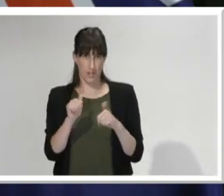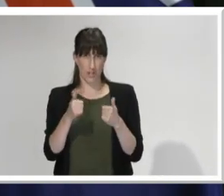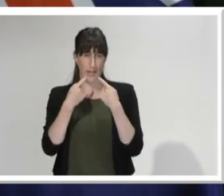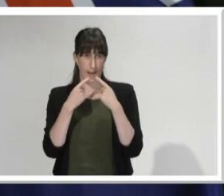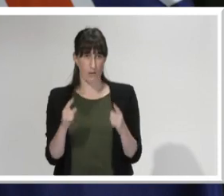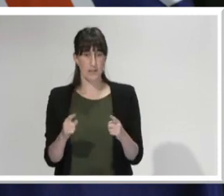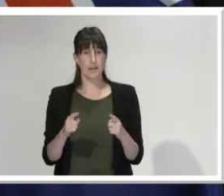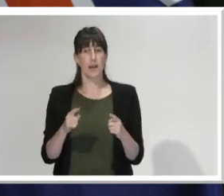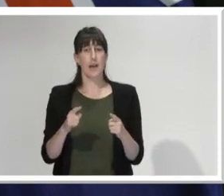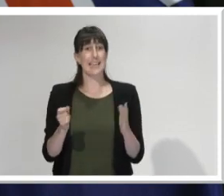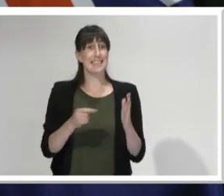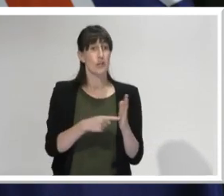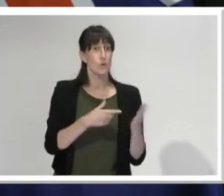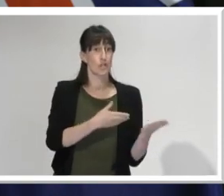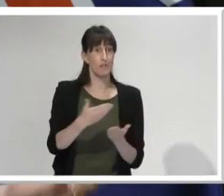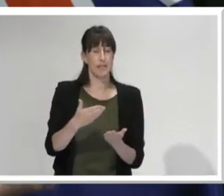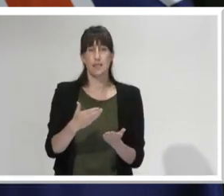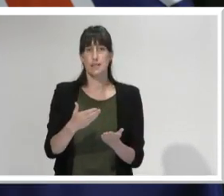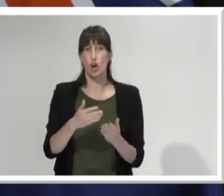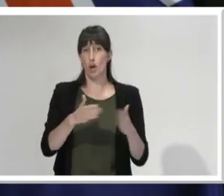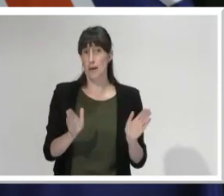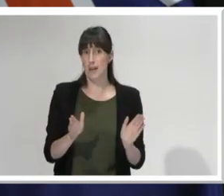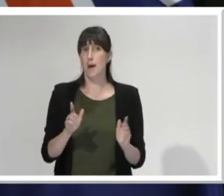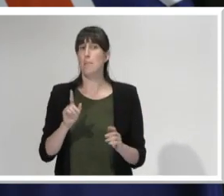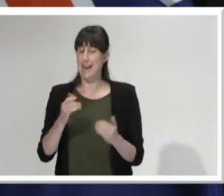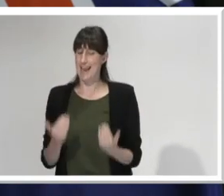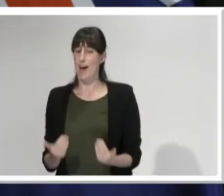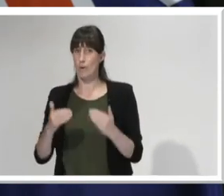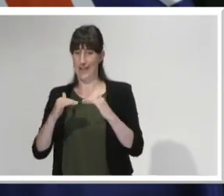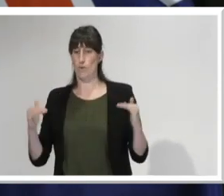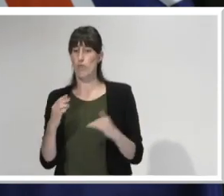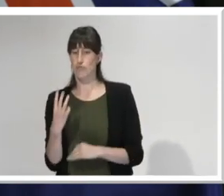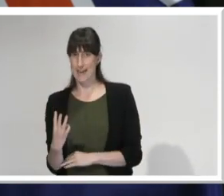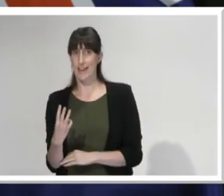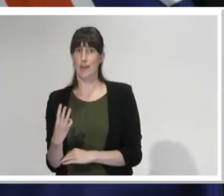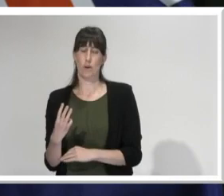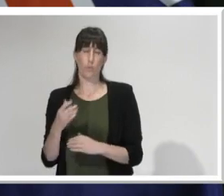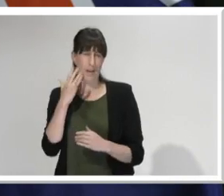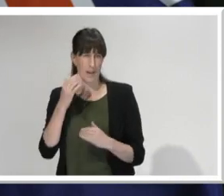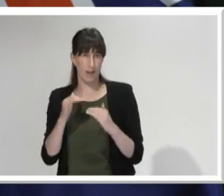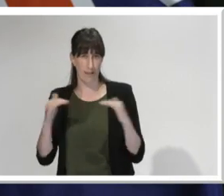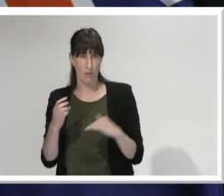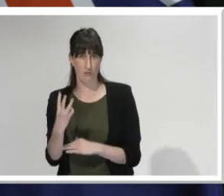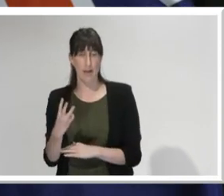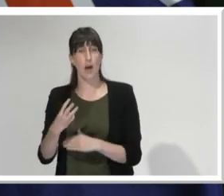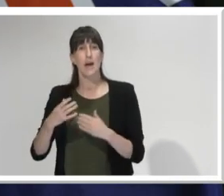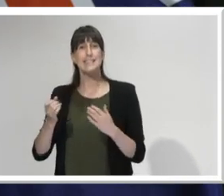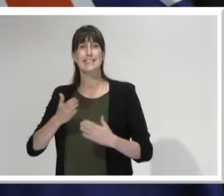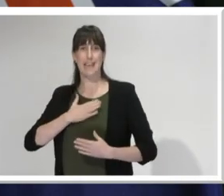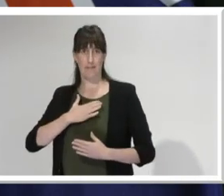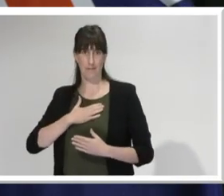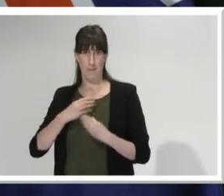we expect, just as we have for those who are already operating, that businesses will put in place